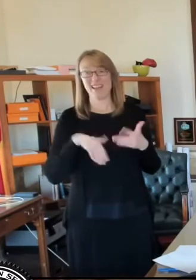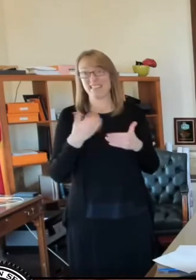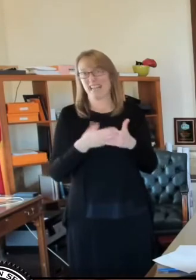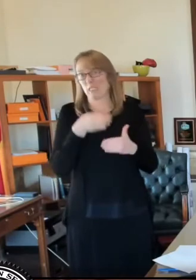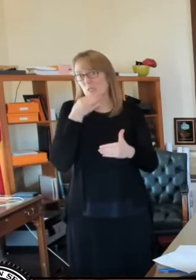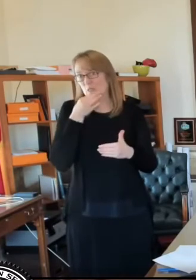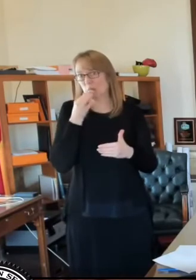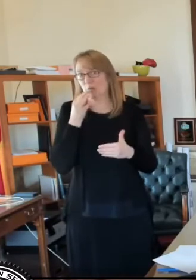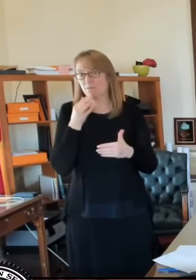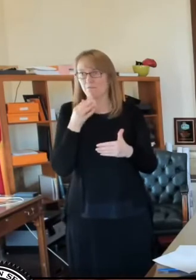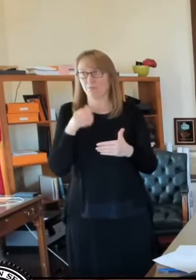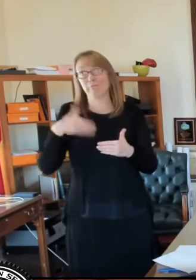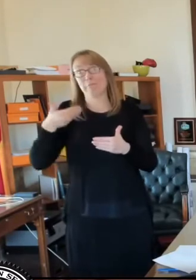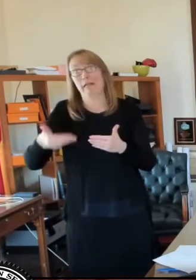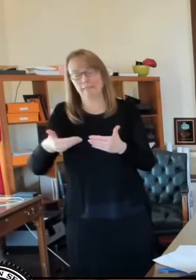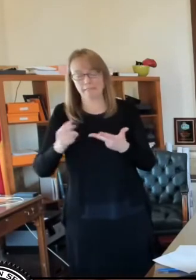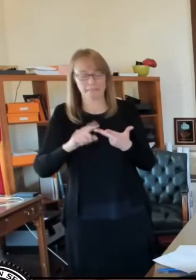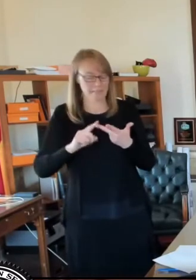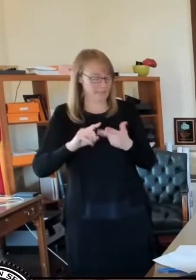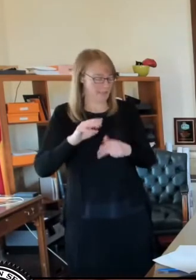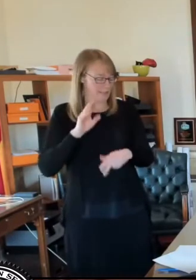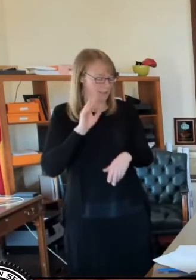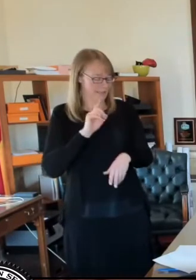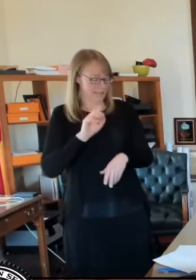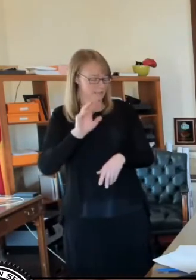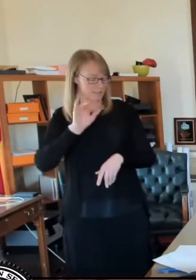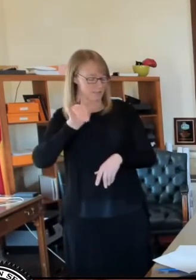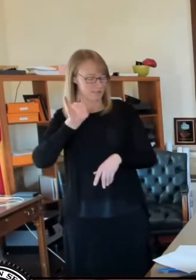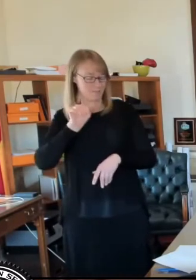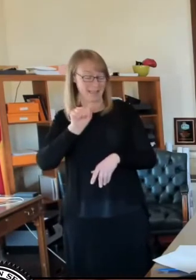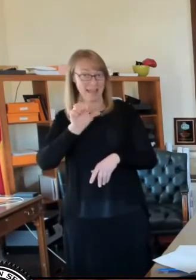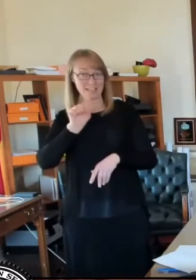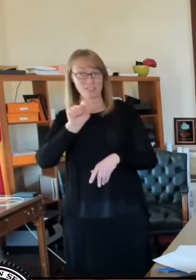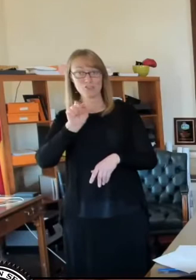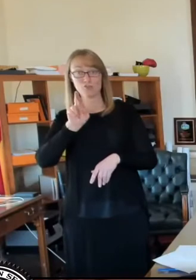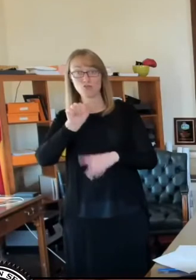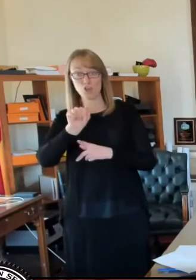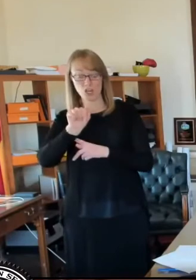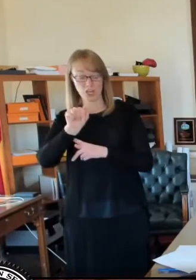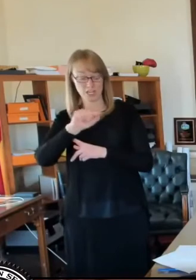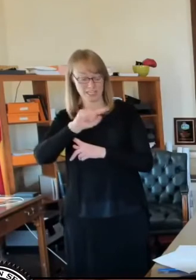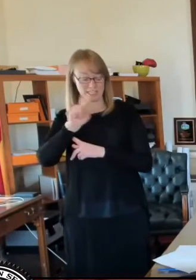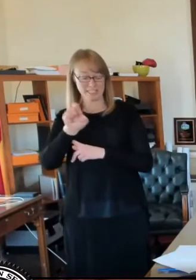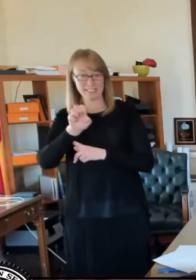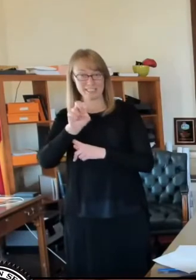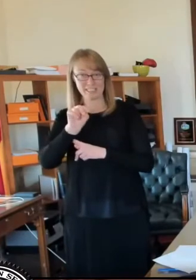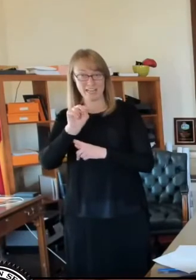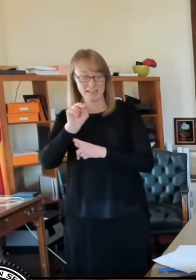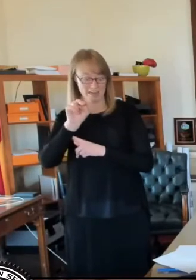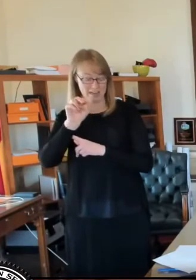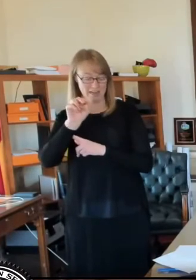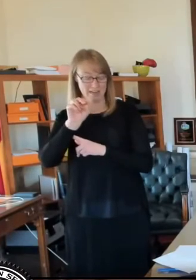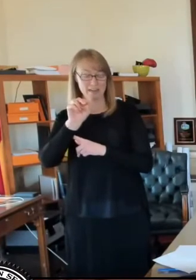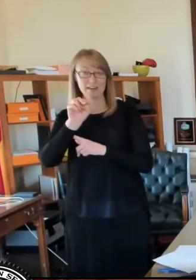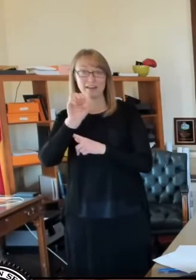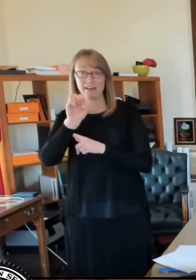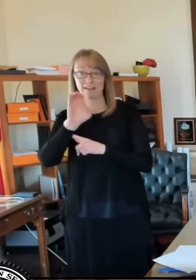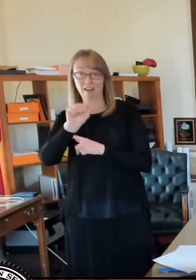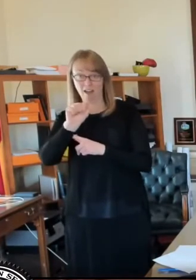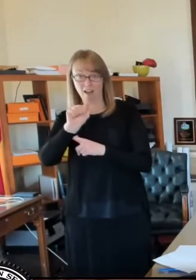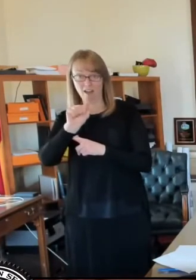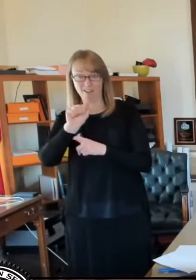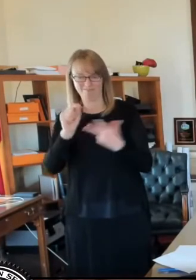vaccine. There's also a Johnson & Johnson vaccine and others. I mean, this is going to evolve, but right now there are several